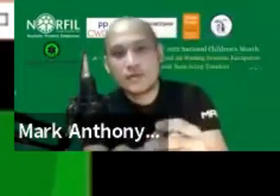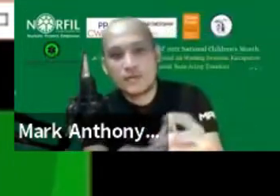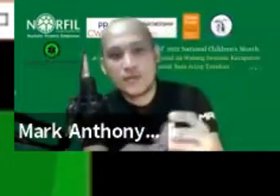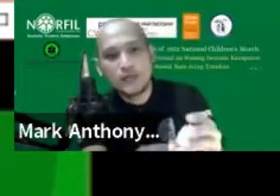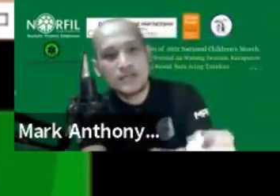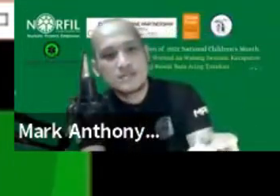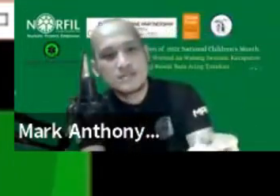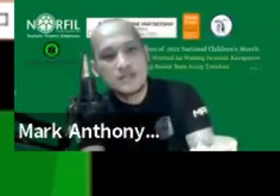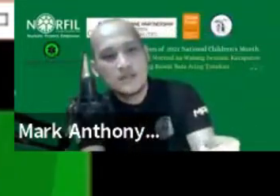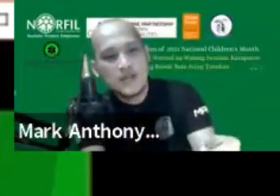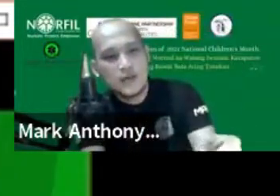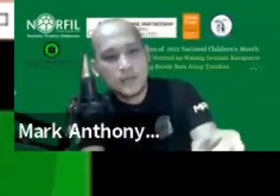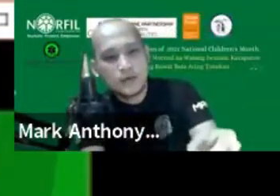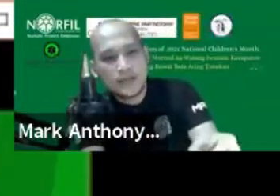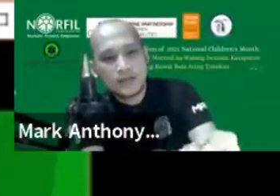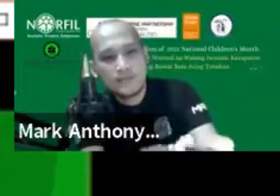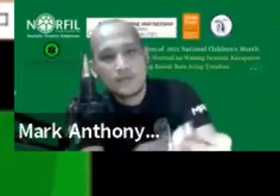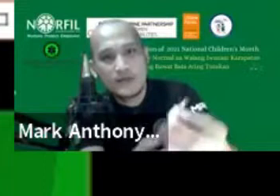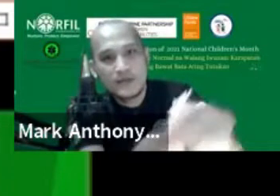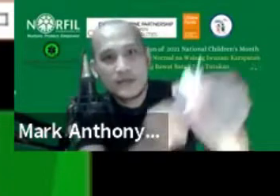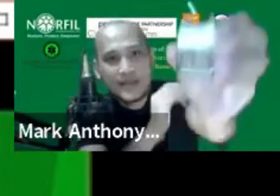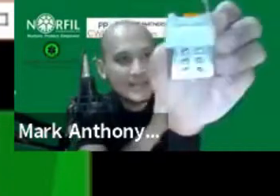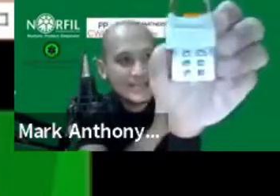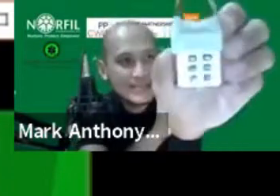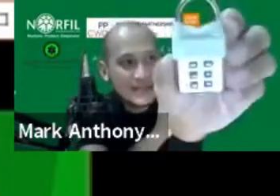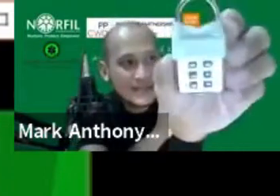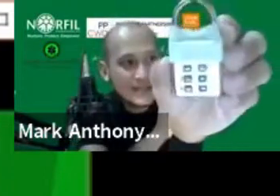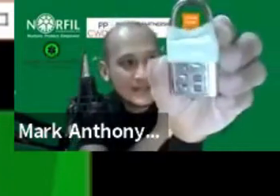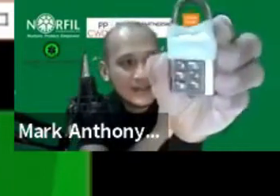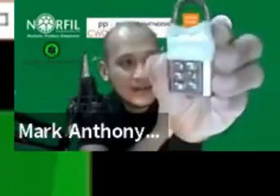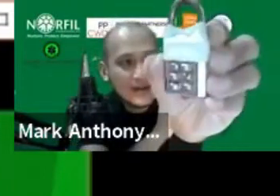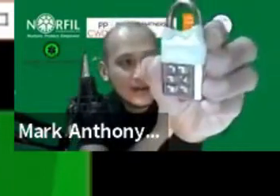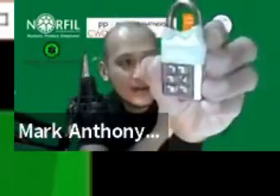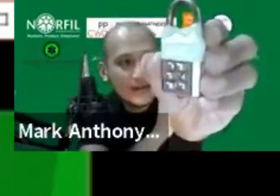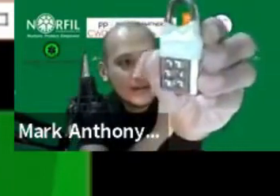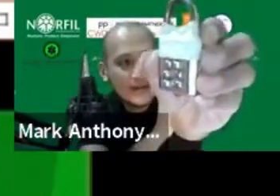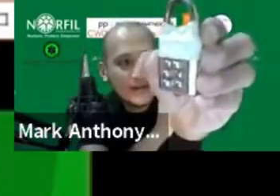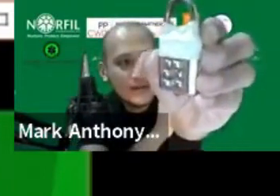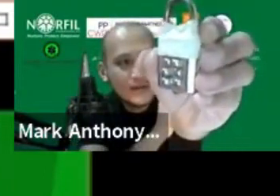Okay, so you can press, I hope I'm correct. And this